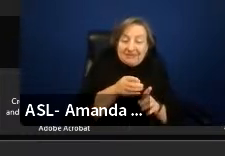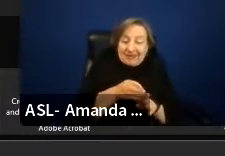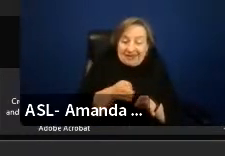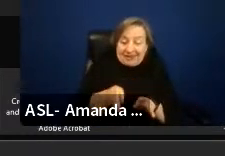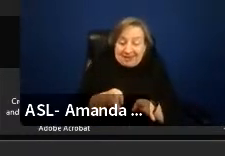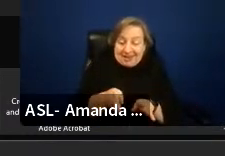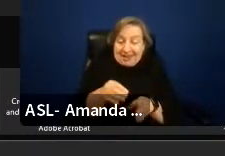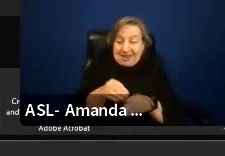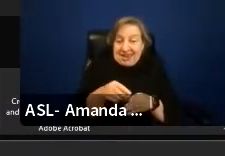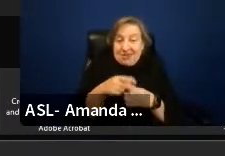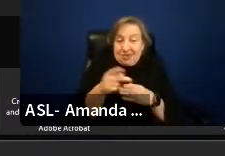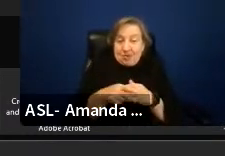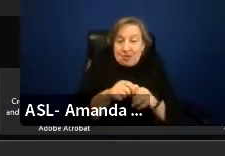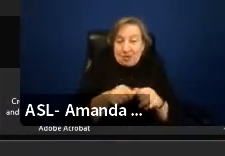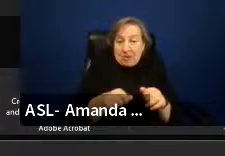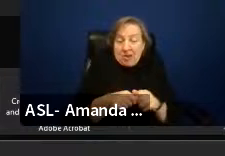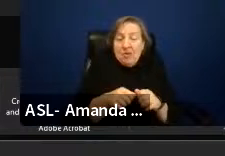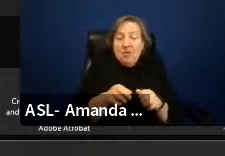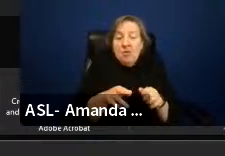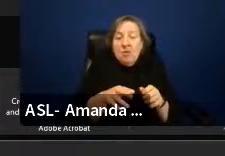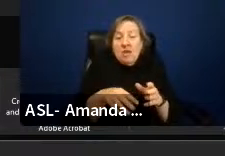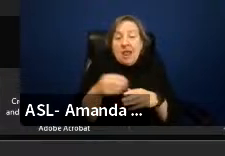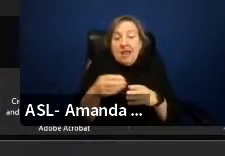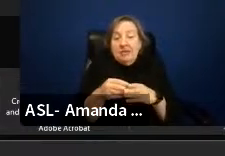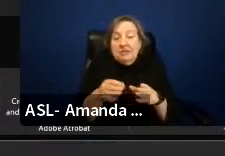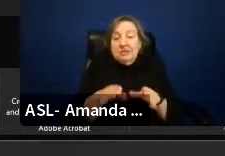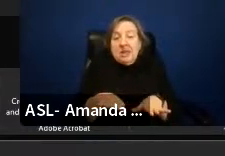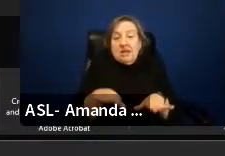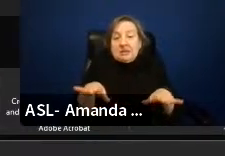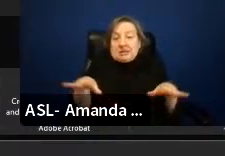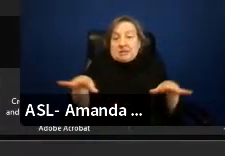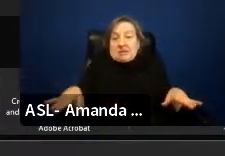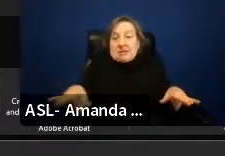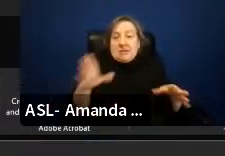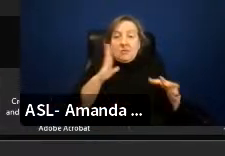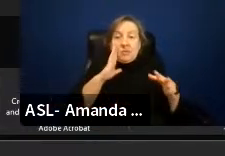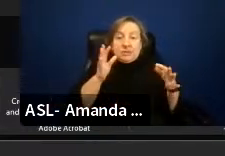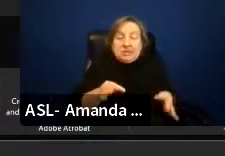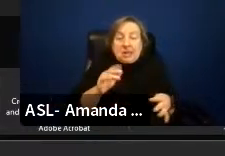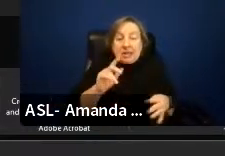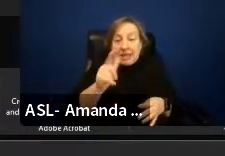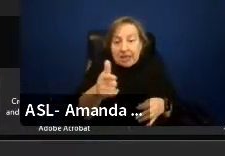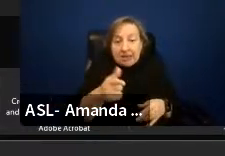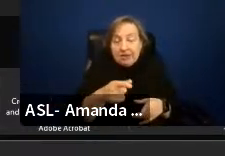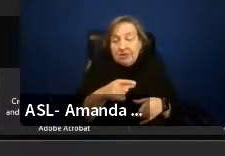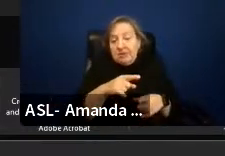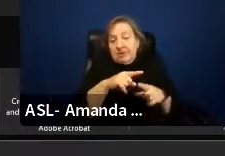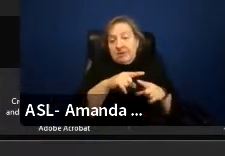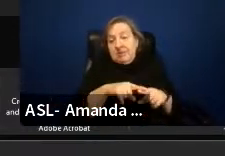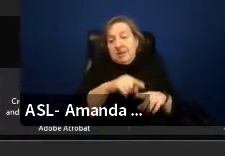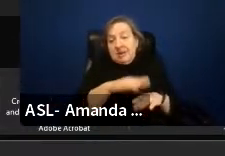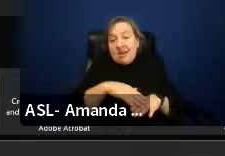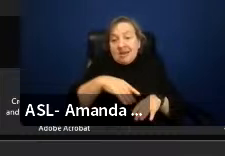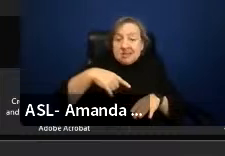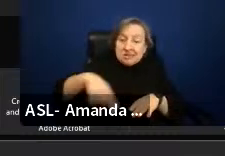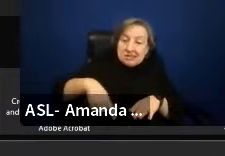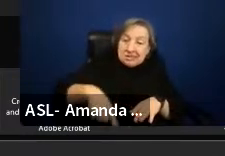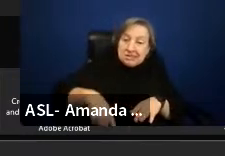that program area? Or are they ones that are outside of that and that will be determined later on based off of the drilling,